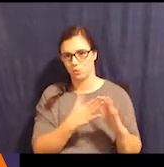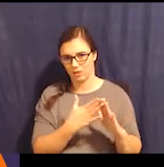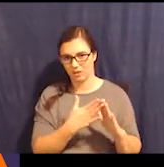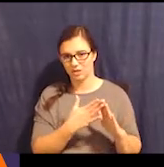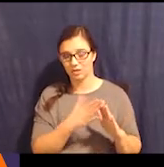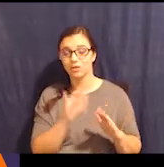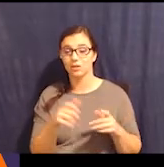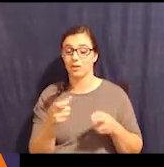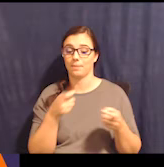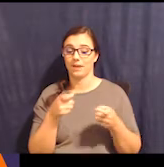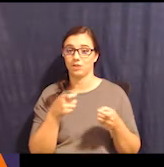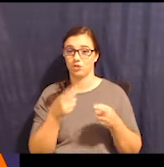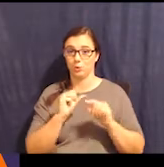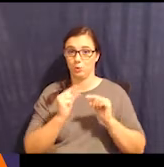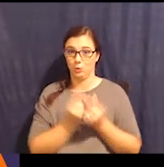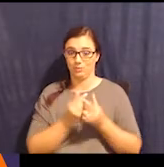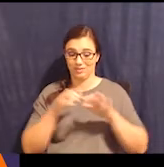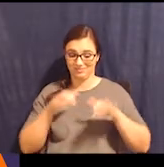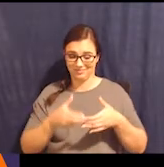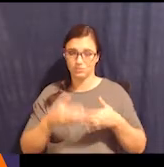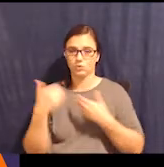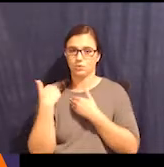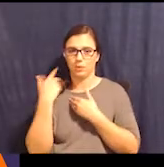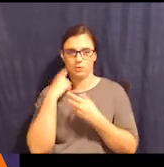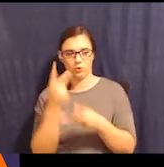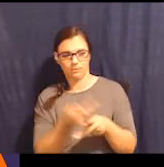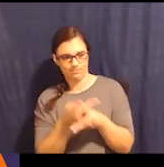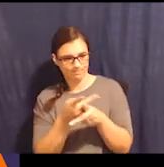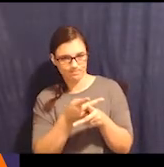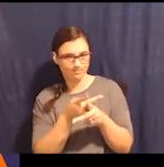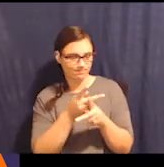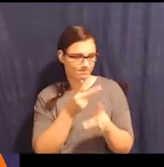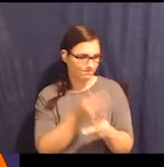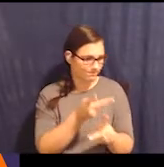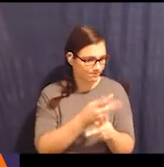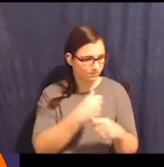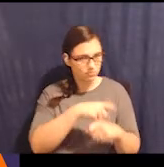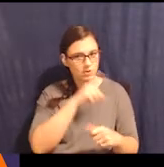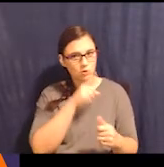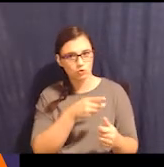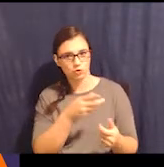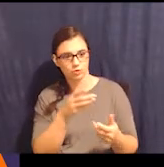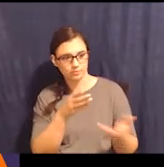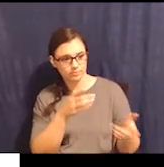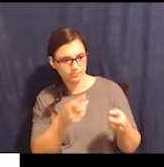of those service providers.